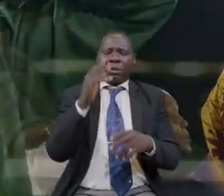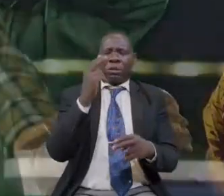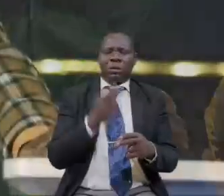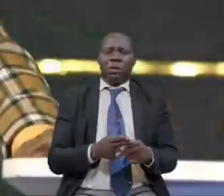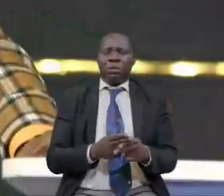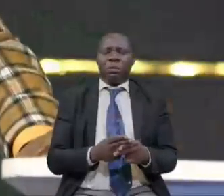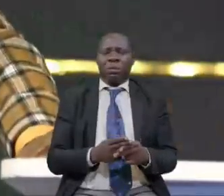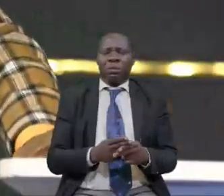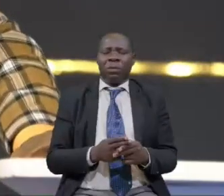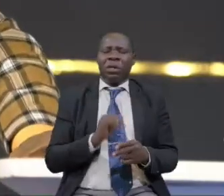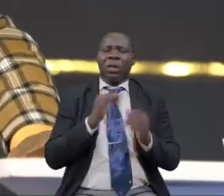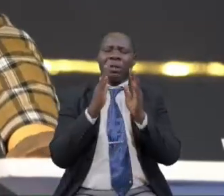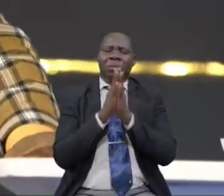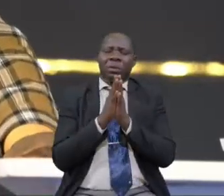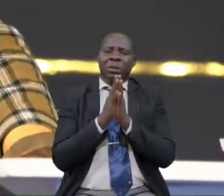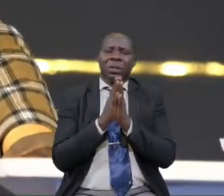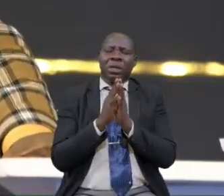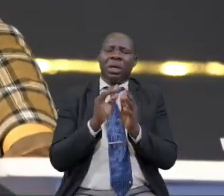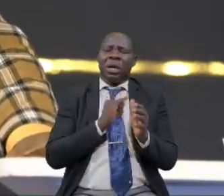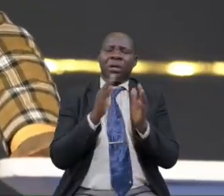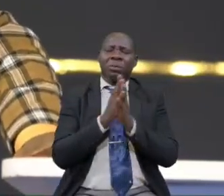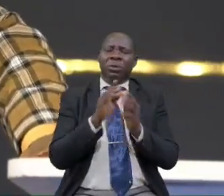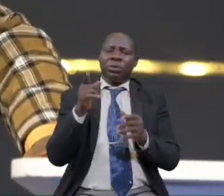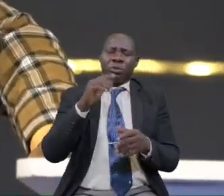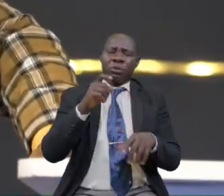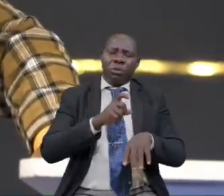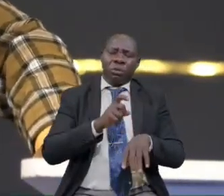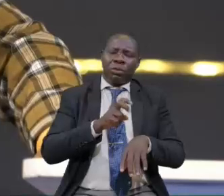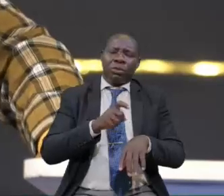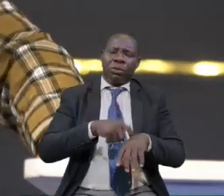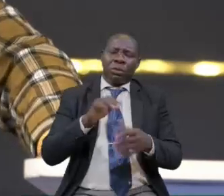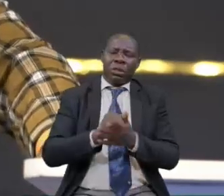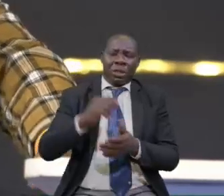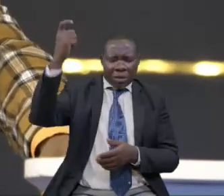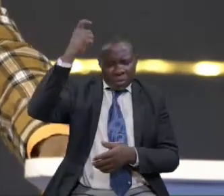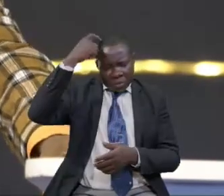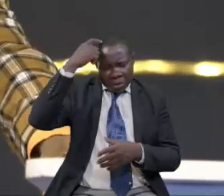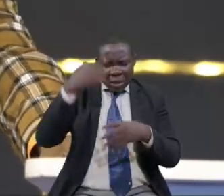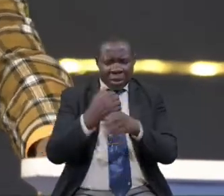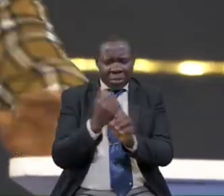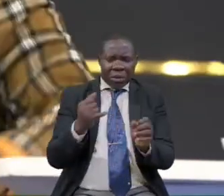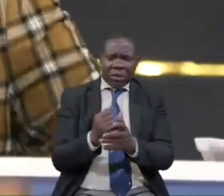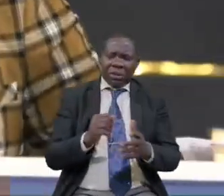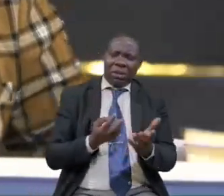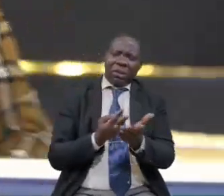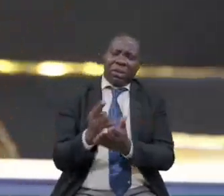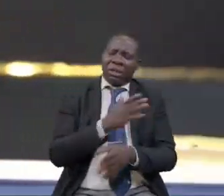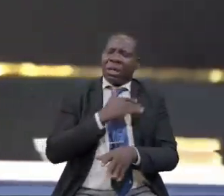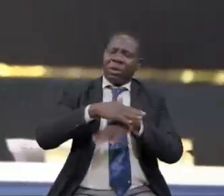Brain, I pray you touch that brain, set it right, and everything is all right in